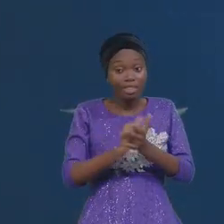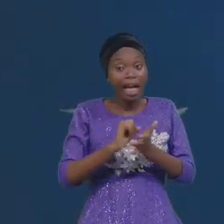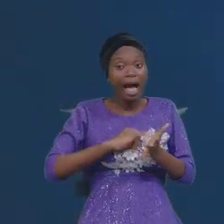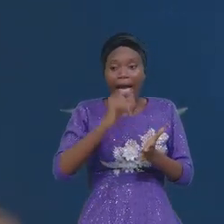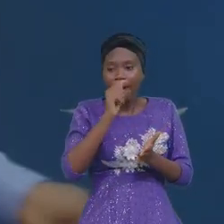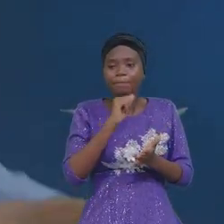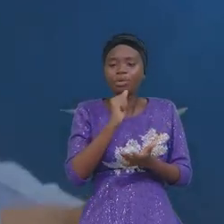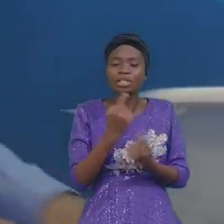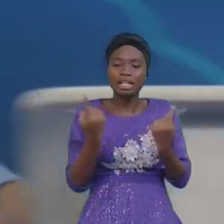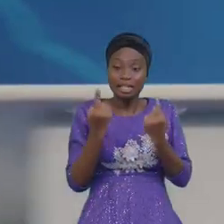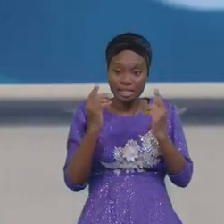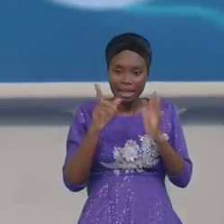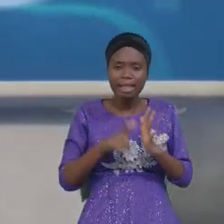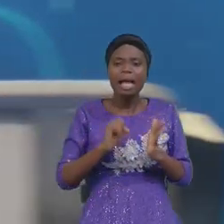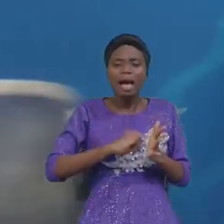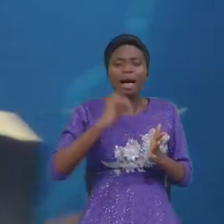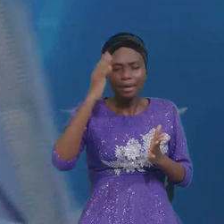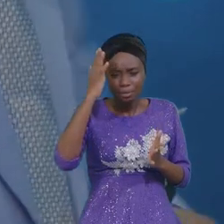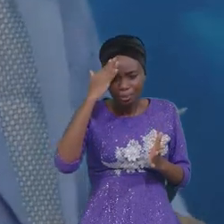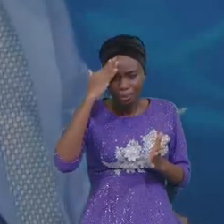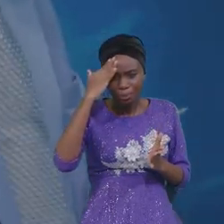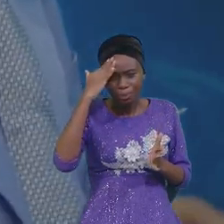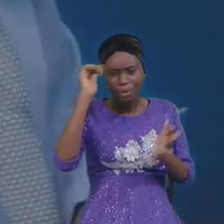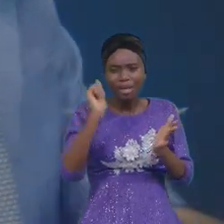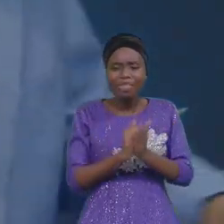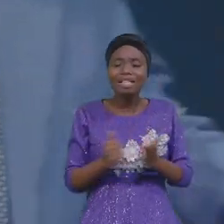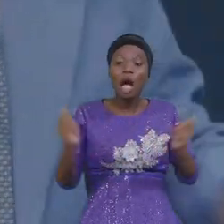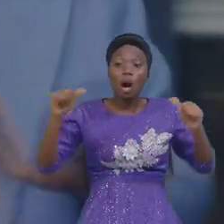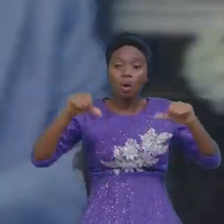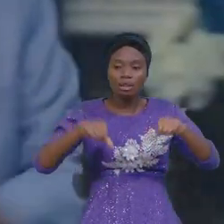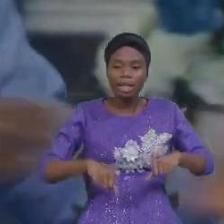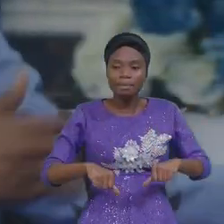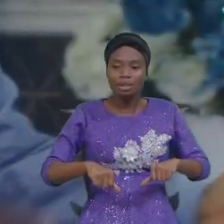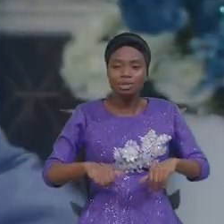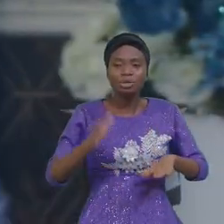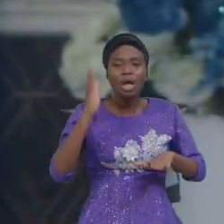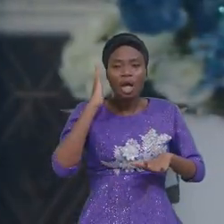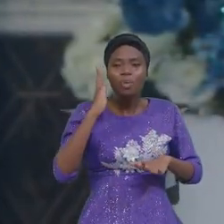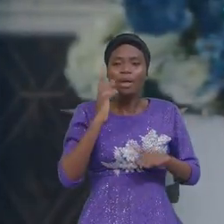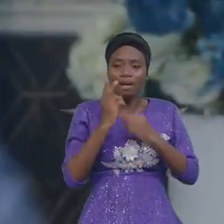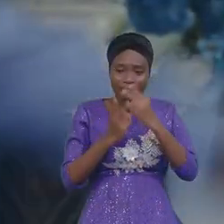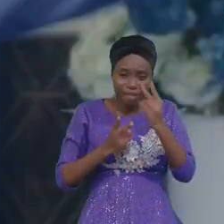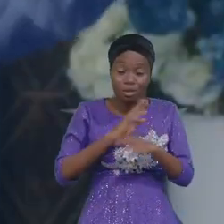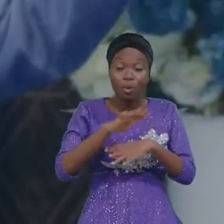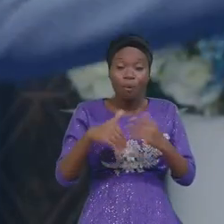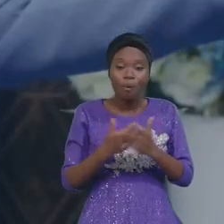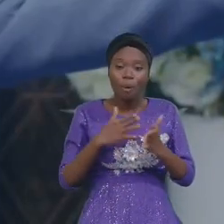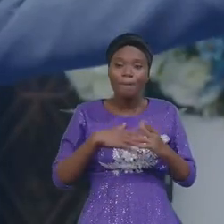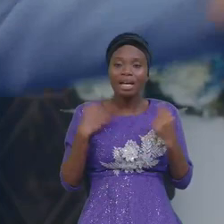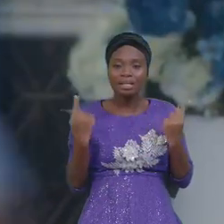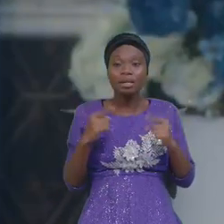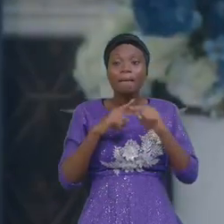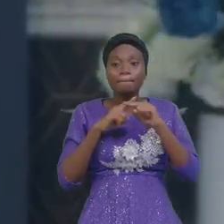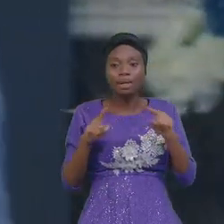sinless, I know that condemnation will visit all my sins,